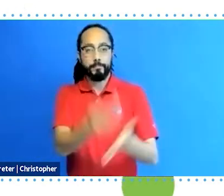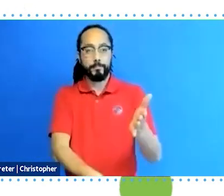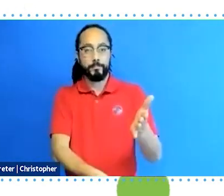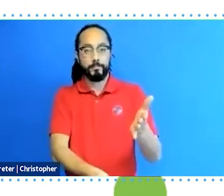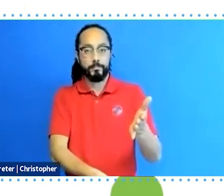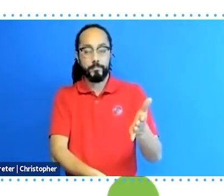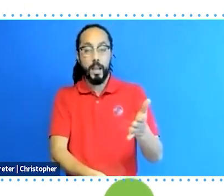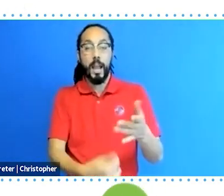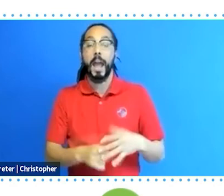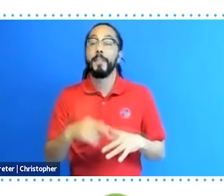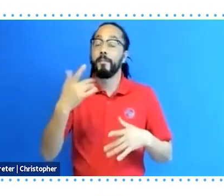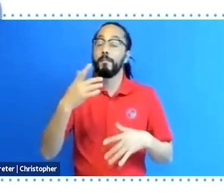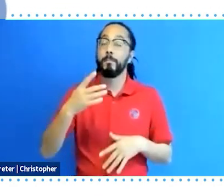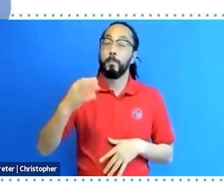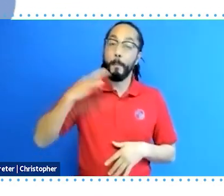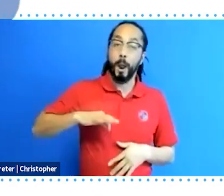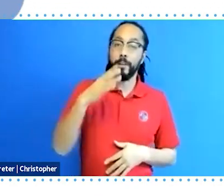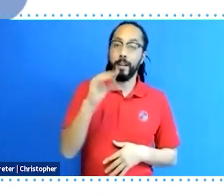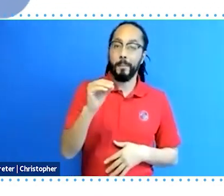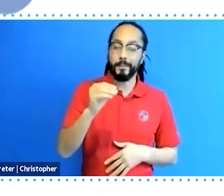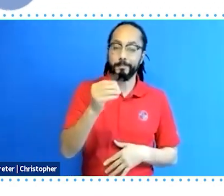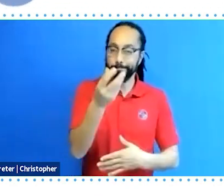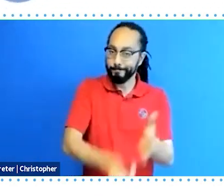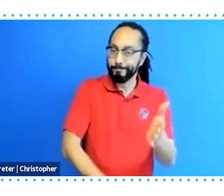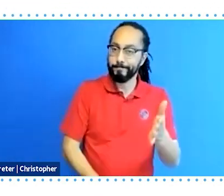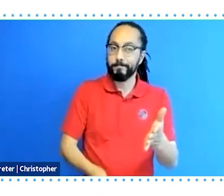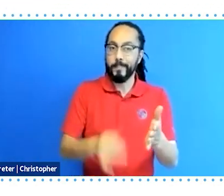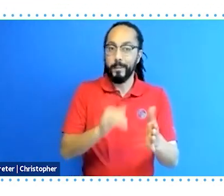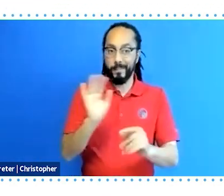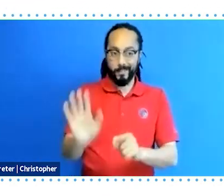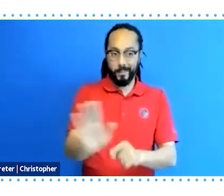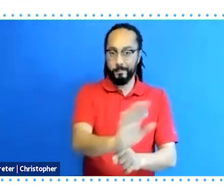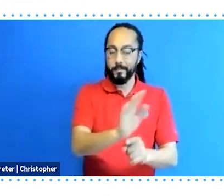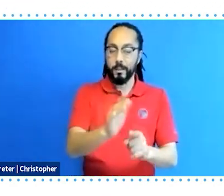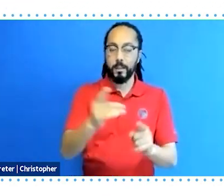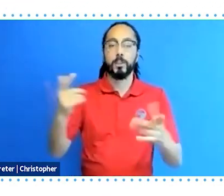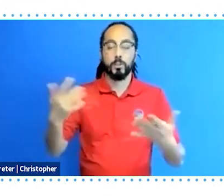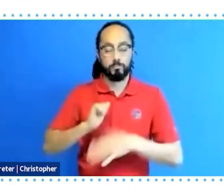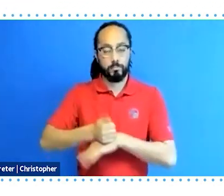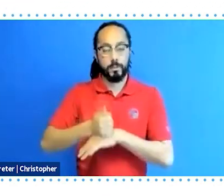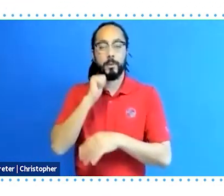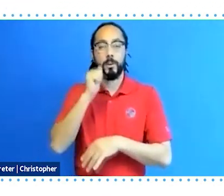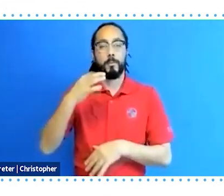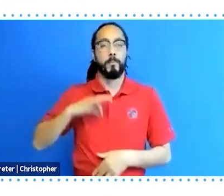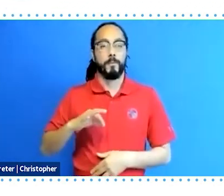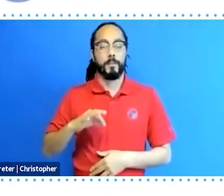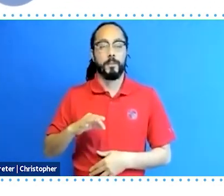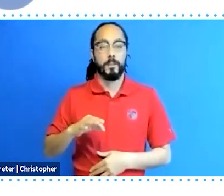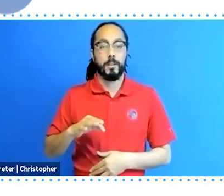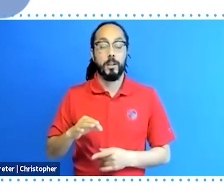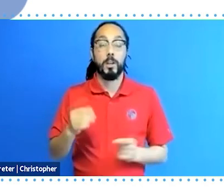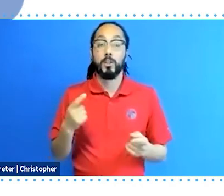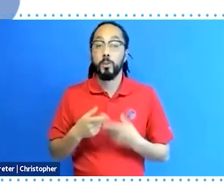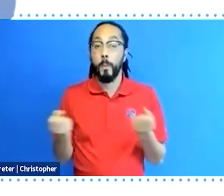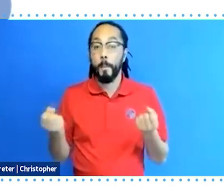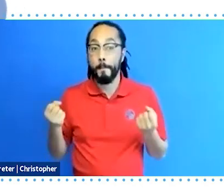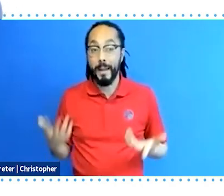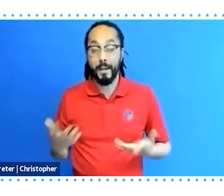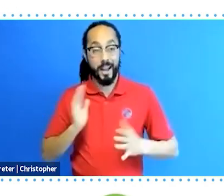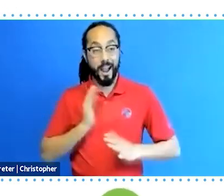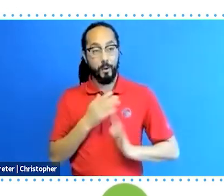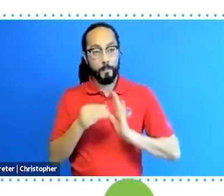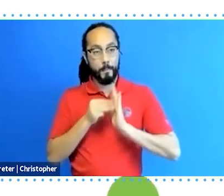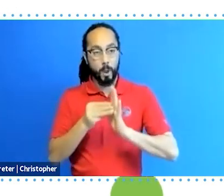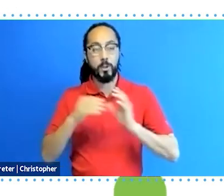not. But what we also are seeing, right, are models that are more integrated, that are